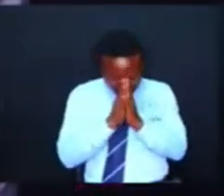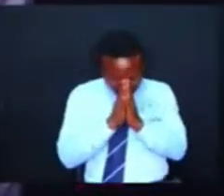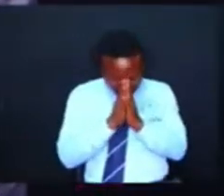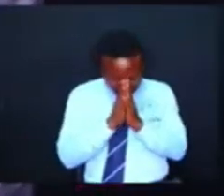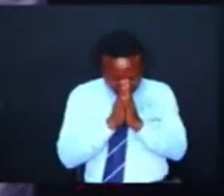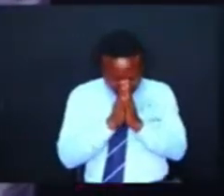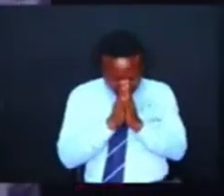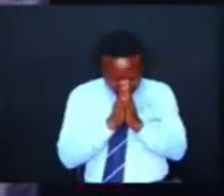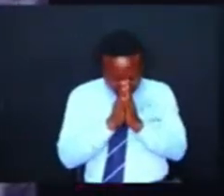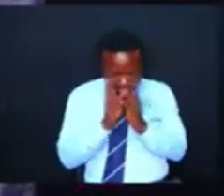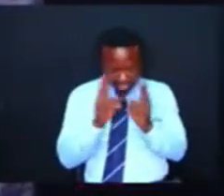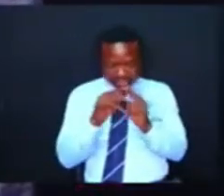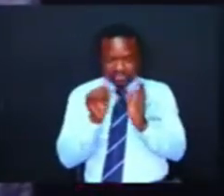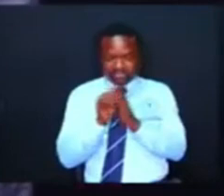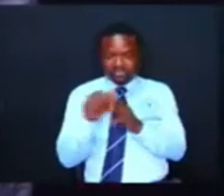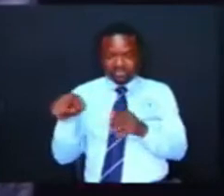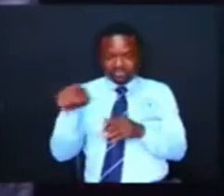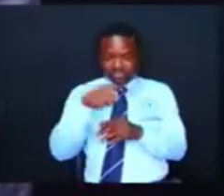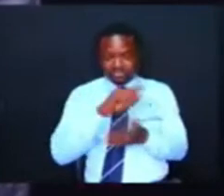to be